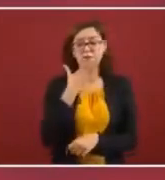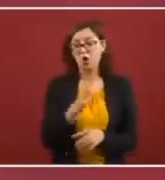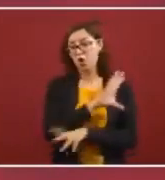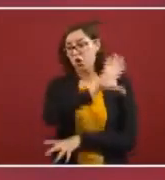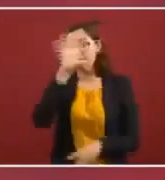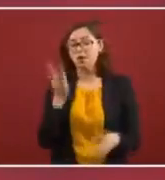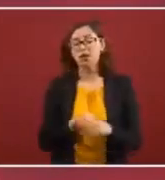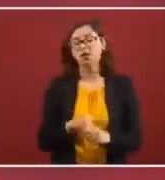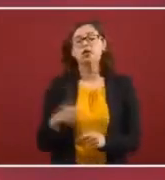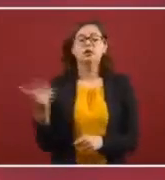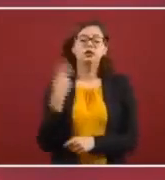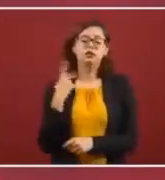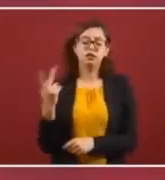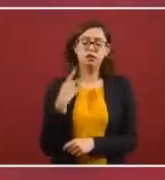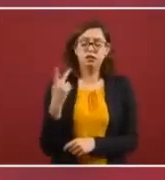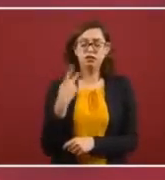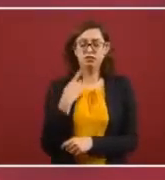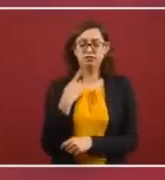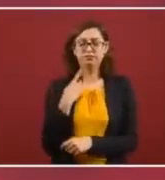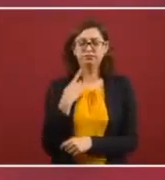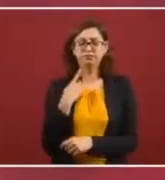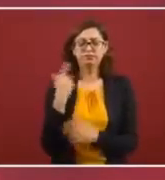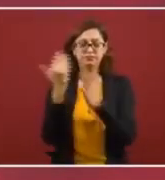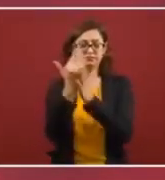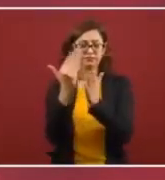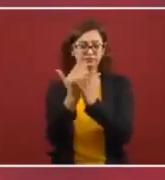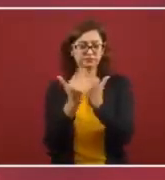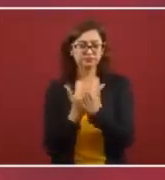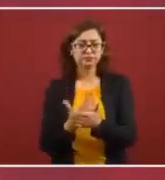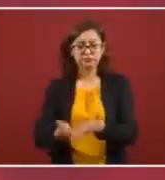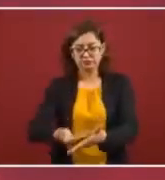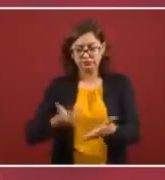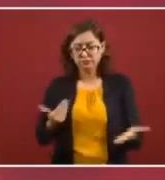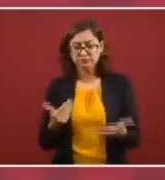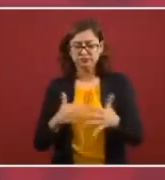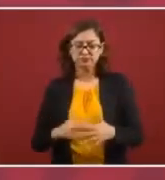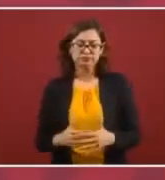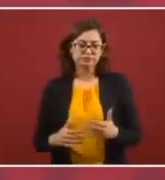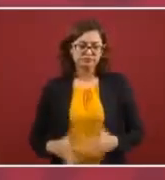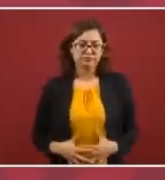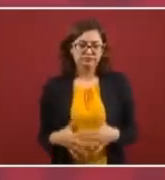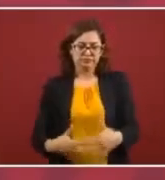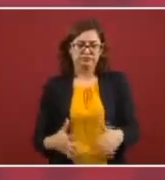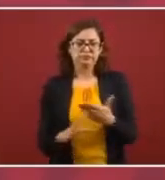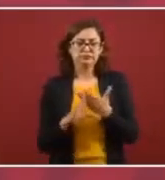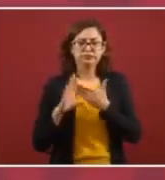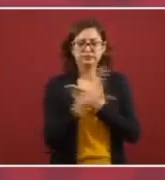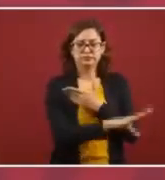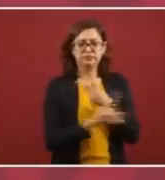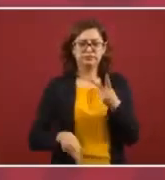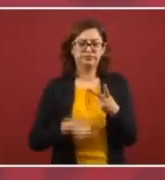So they integrated the politics of prevention of